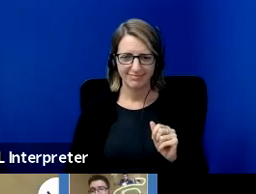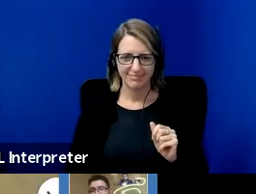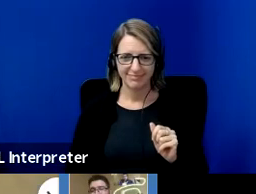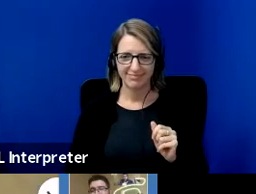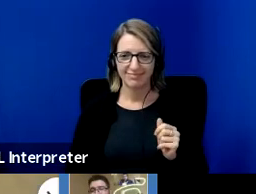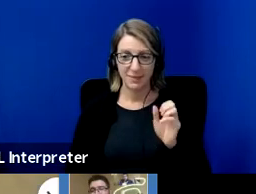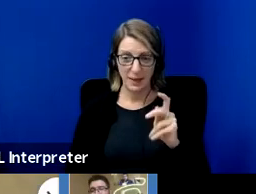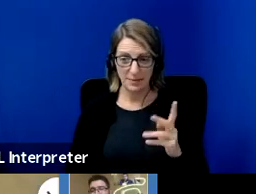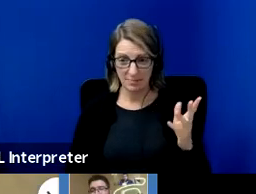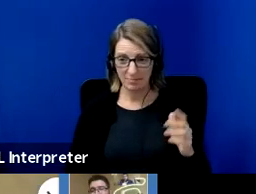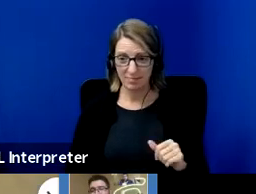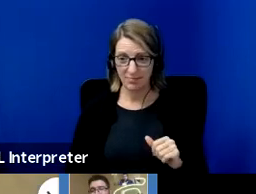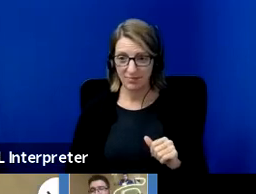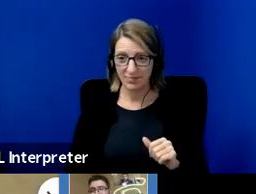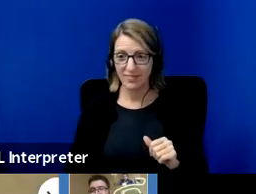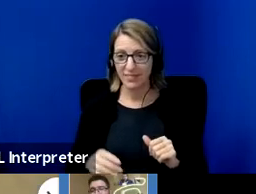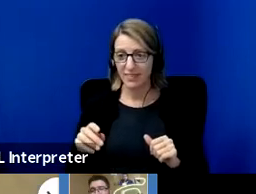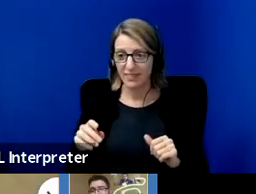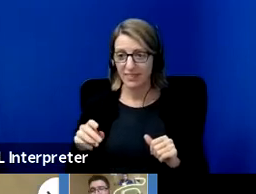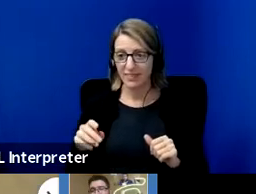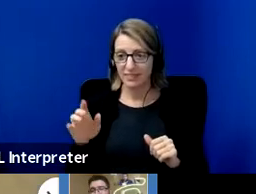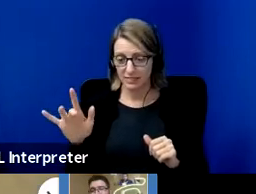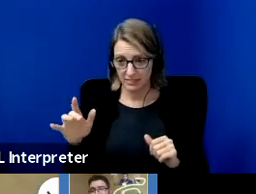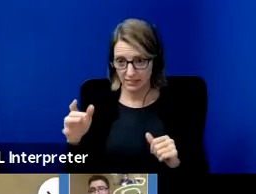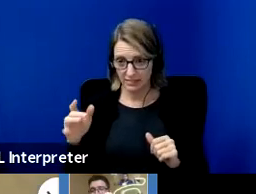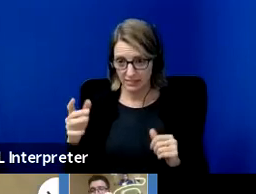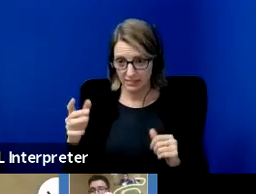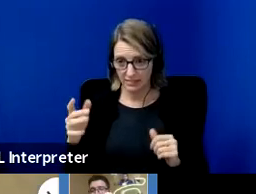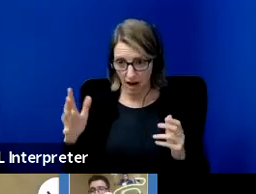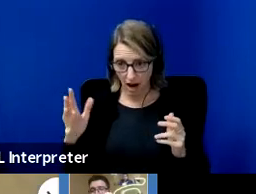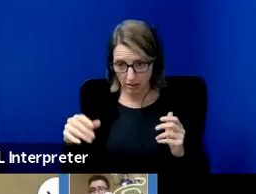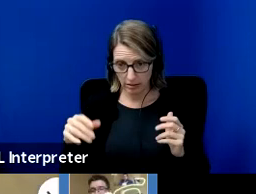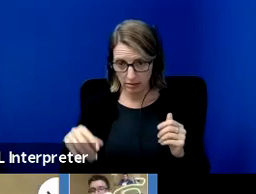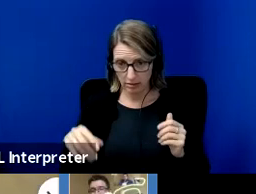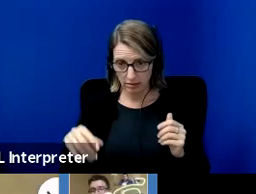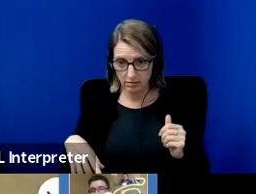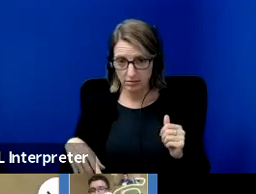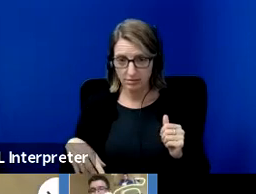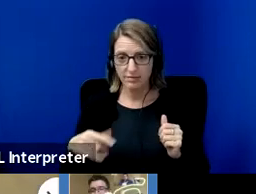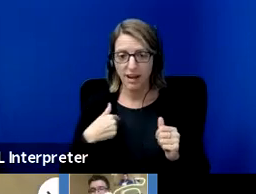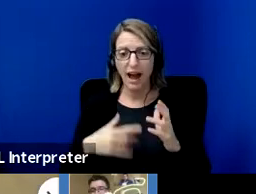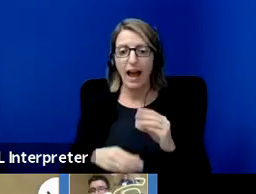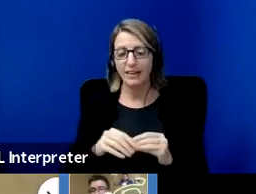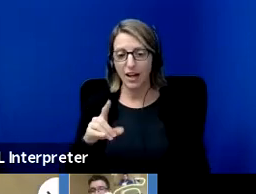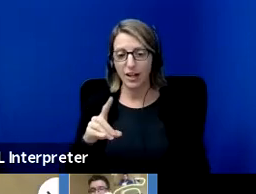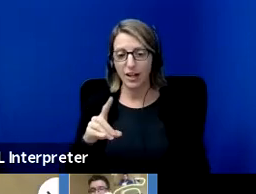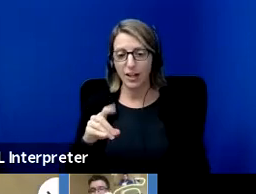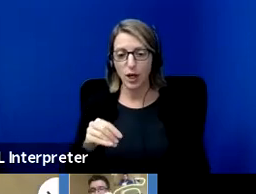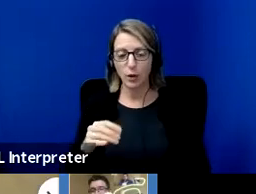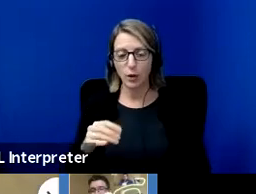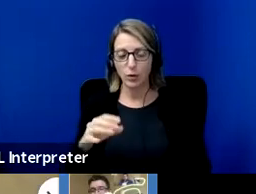Okay. So I added an audio. It now will play on my screen for students to